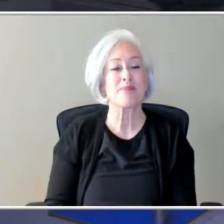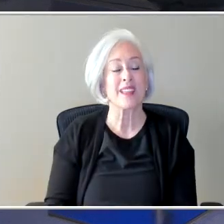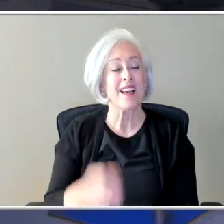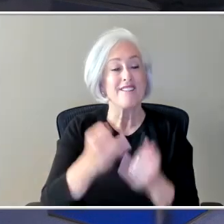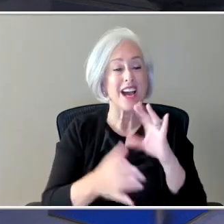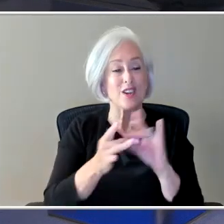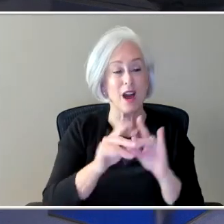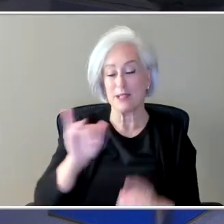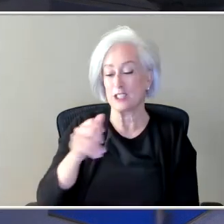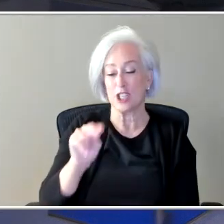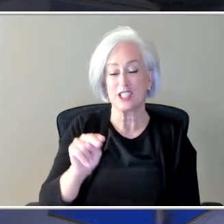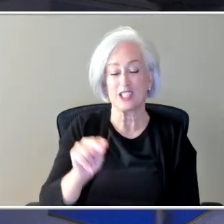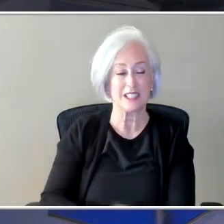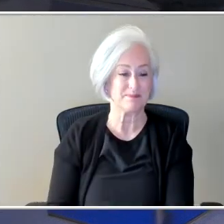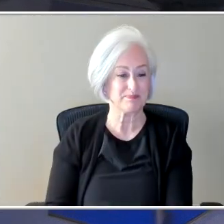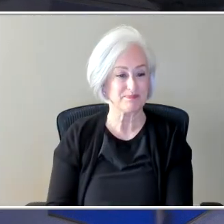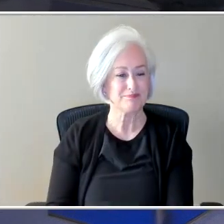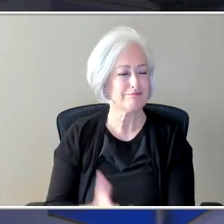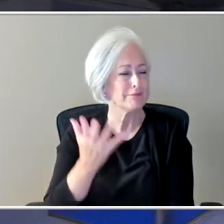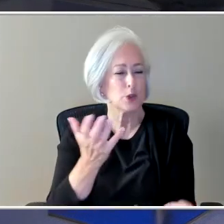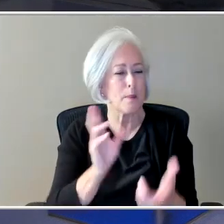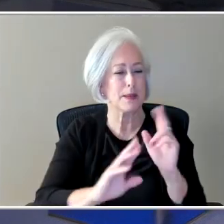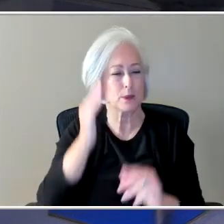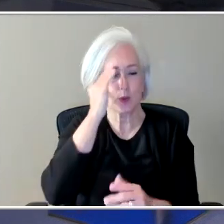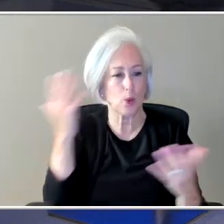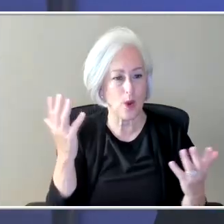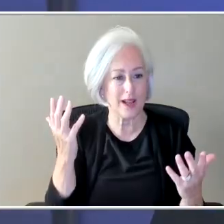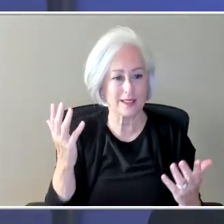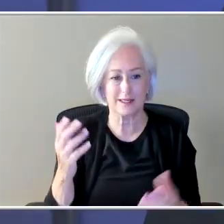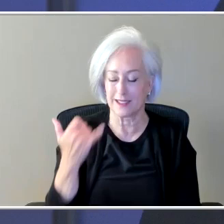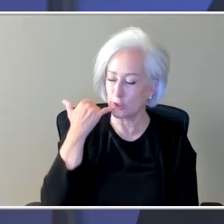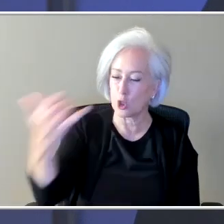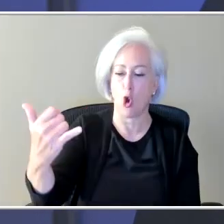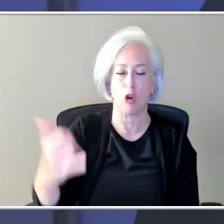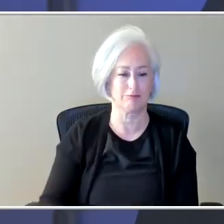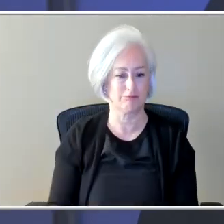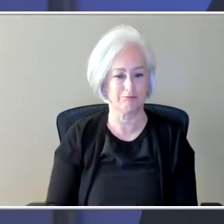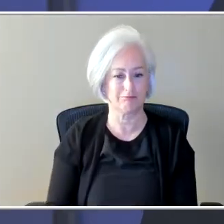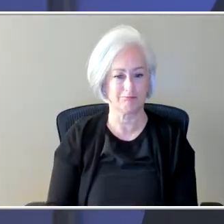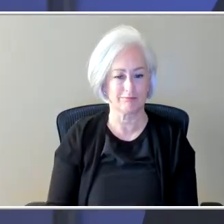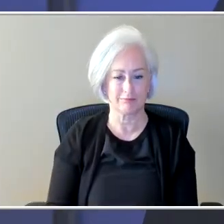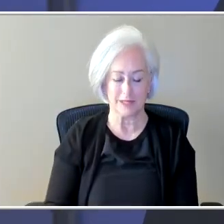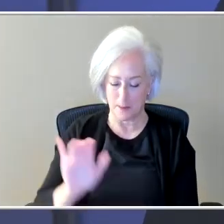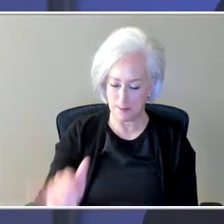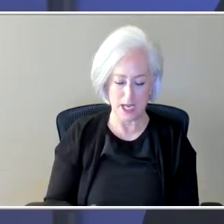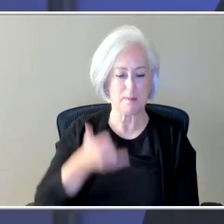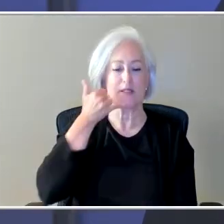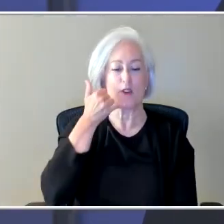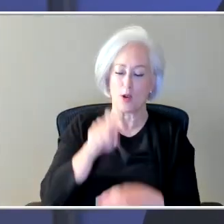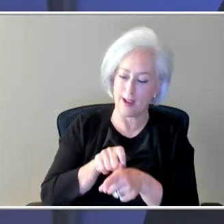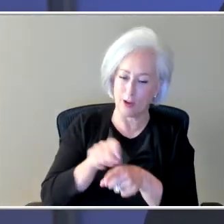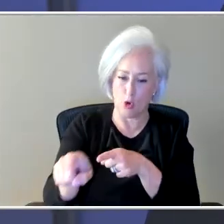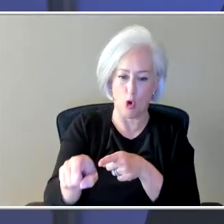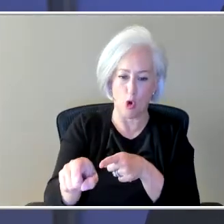the big takeaway? What do you want people to know? Call. That's all I can tell you. Call. Pick up that phone. Take the moment